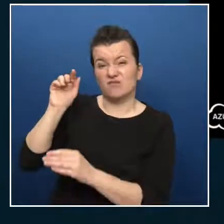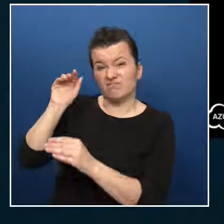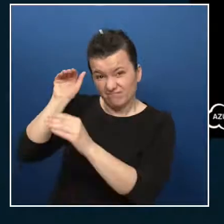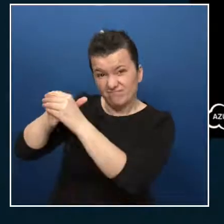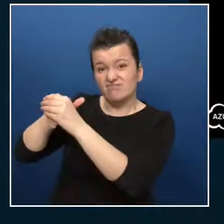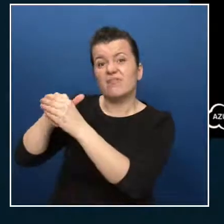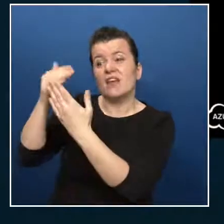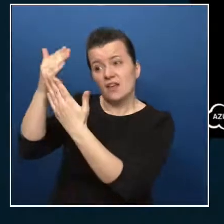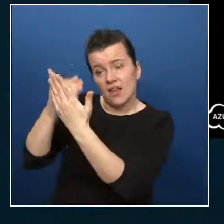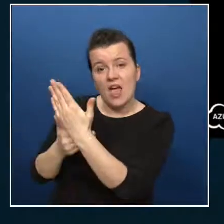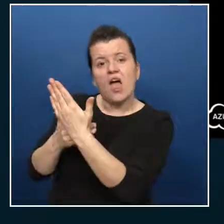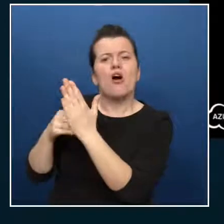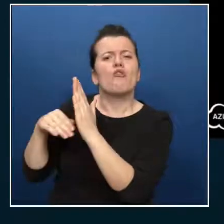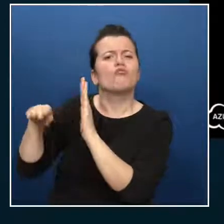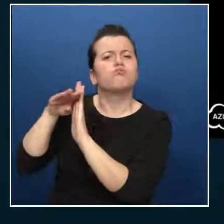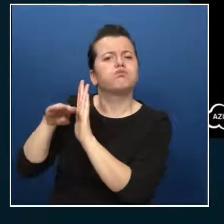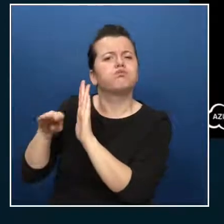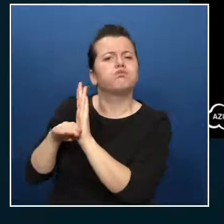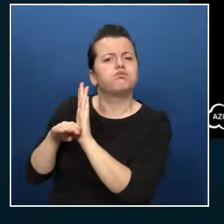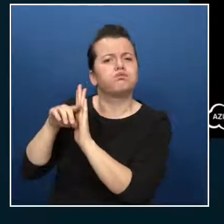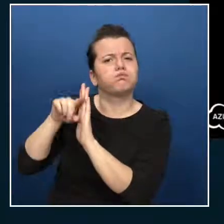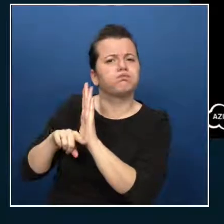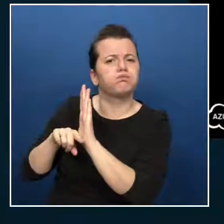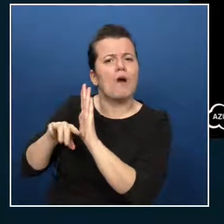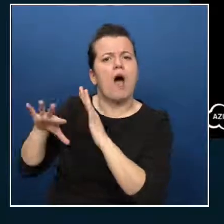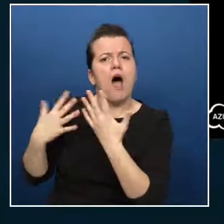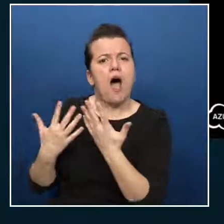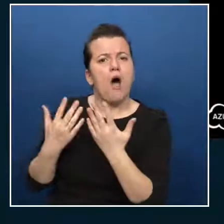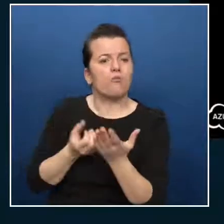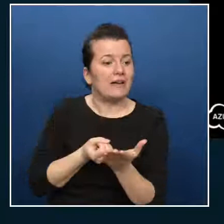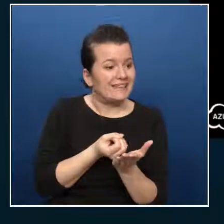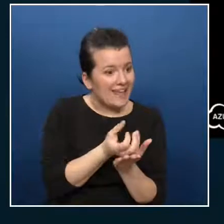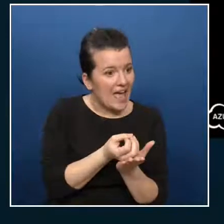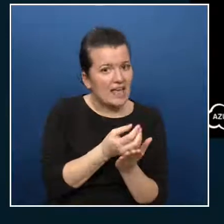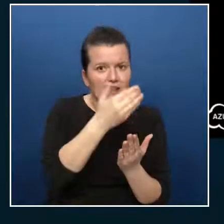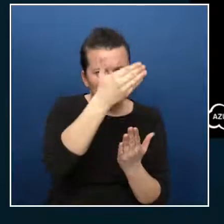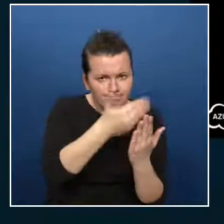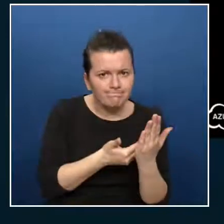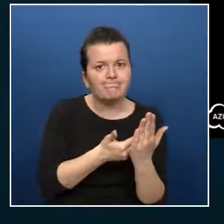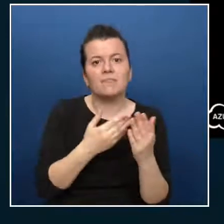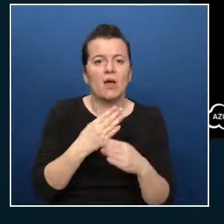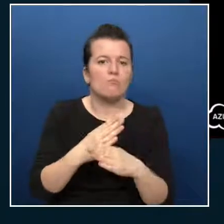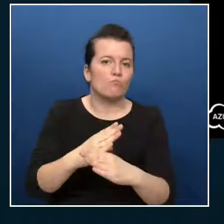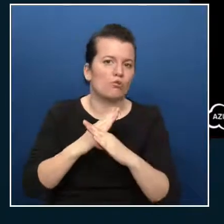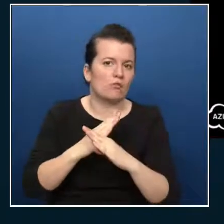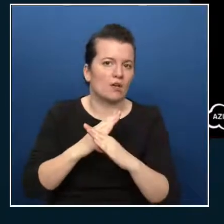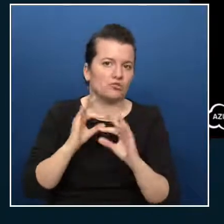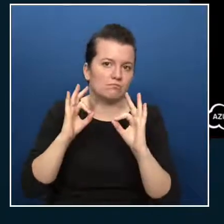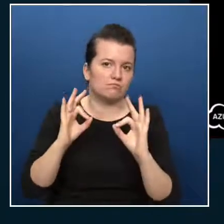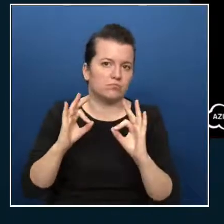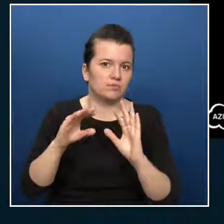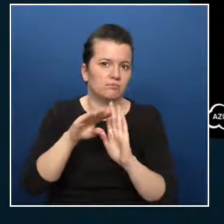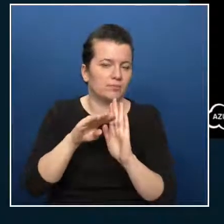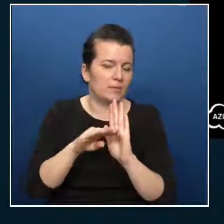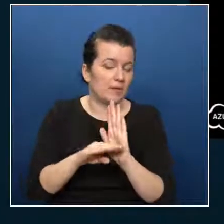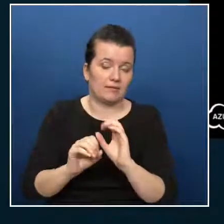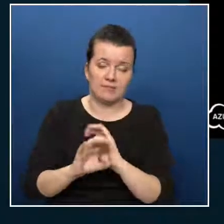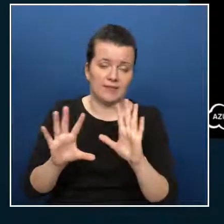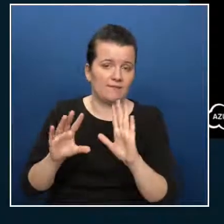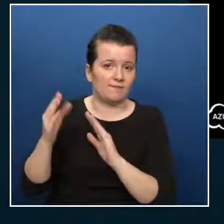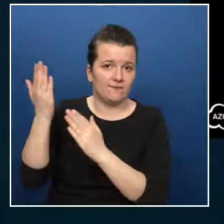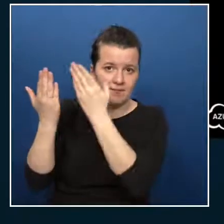that and compliance for data protection. And lesson